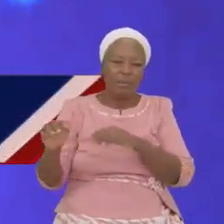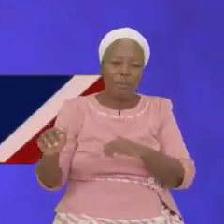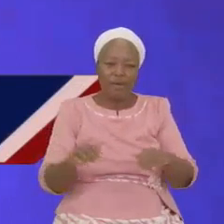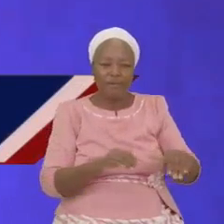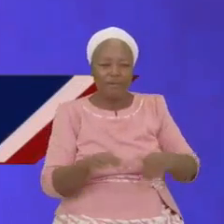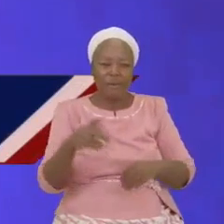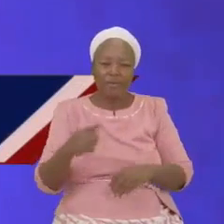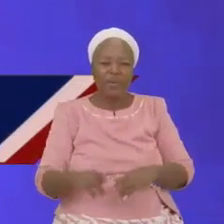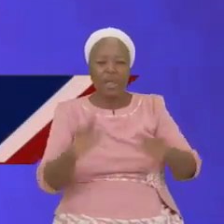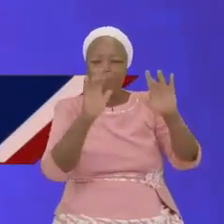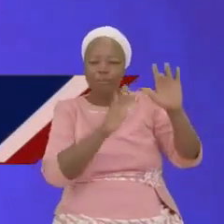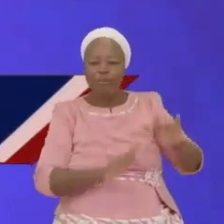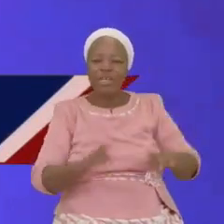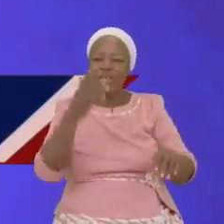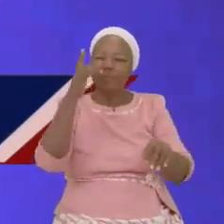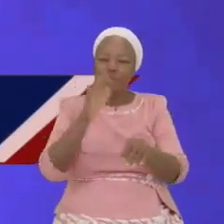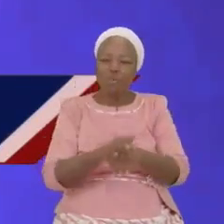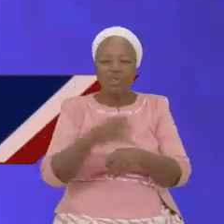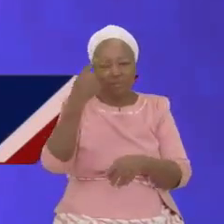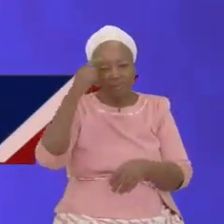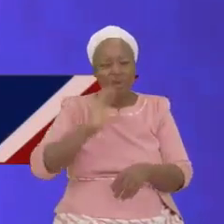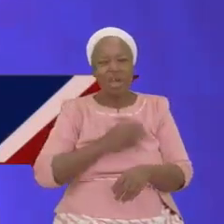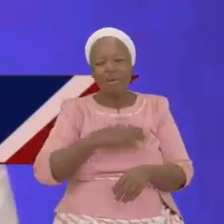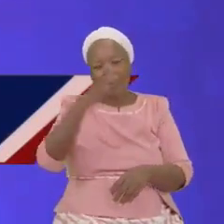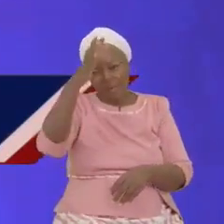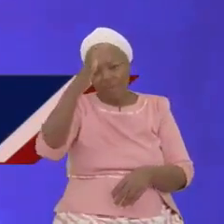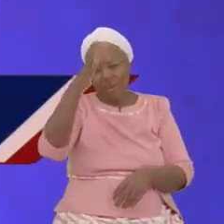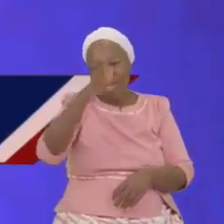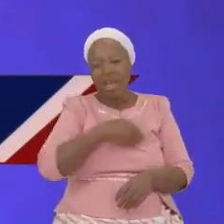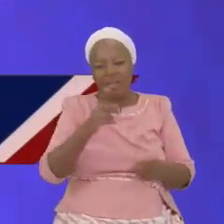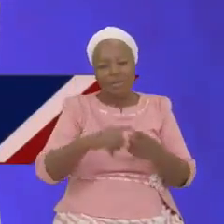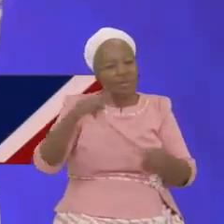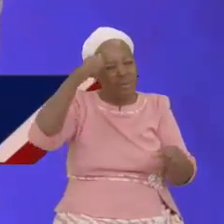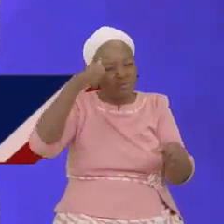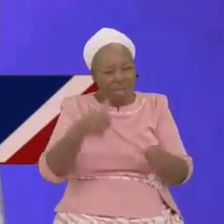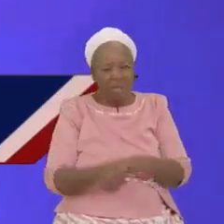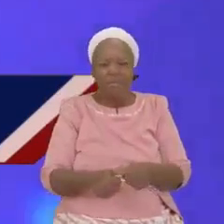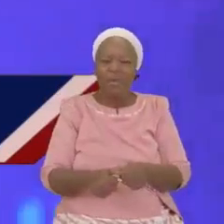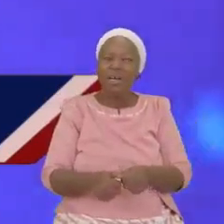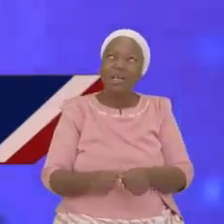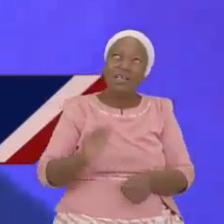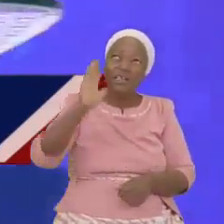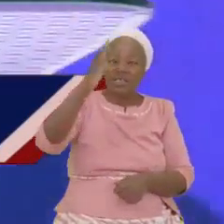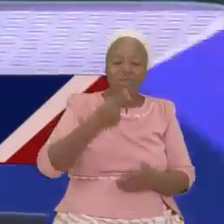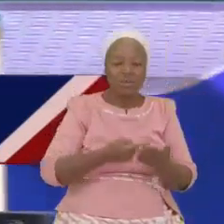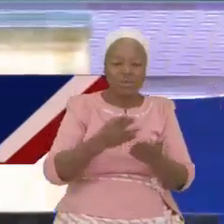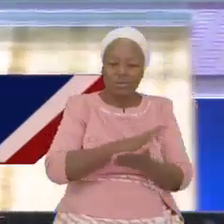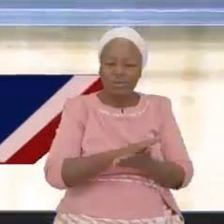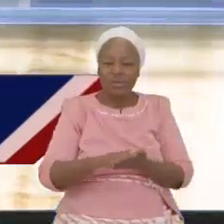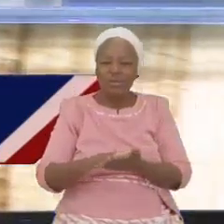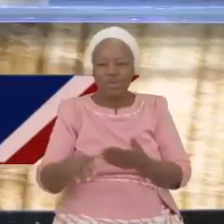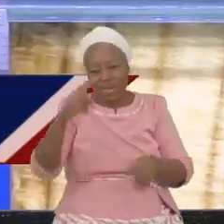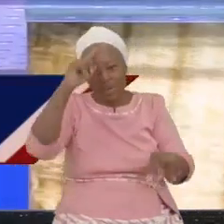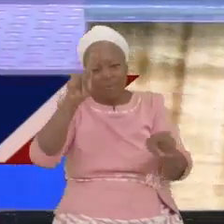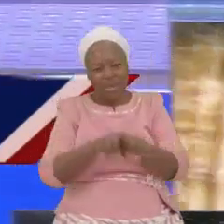mercy promised to our fathers and to remember his holy covenant. He will remember his